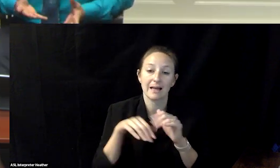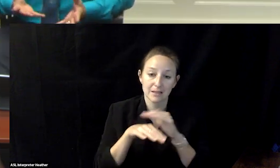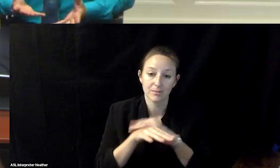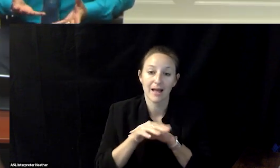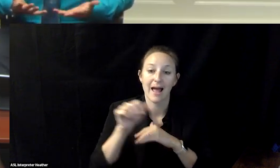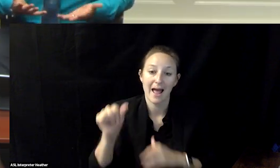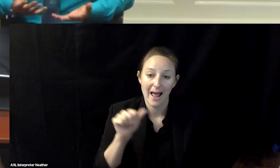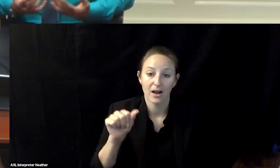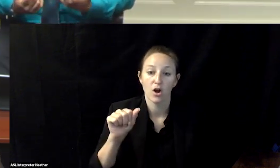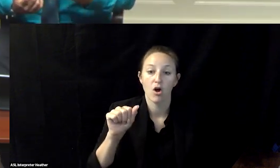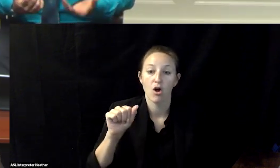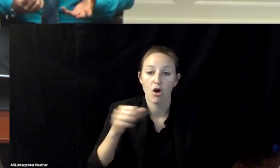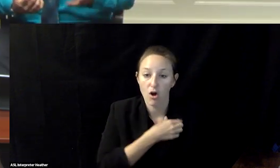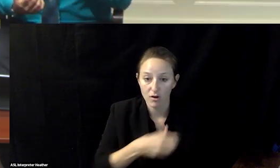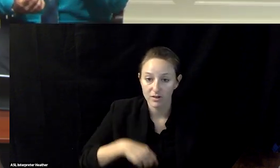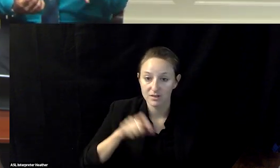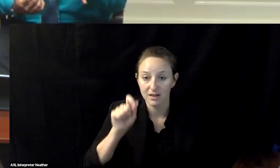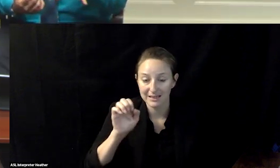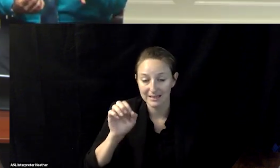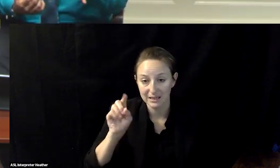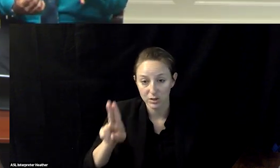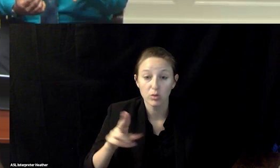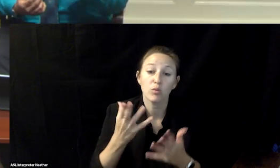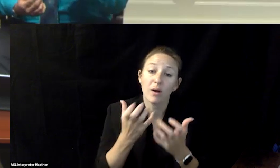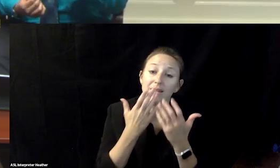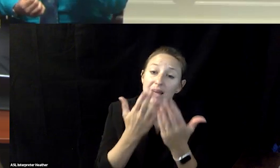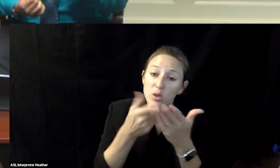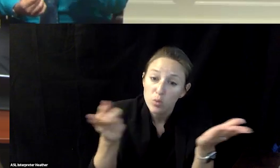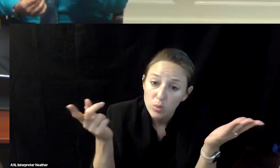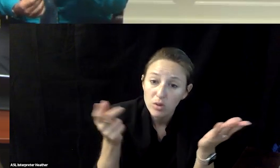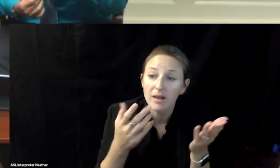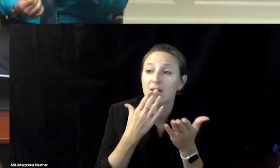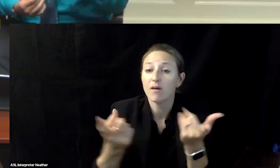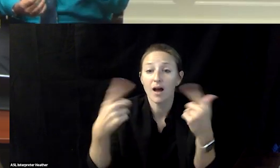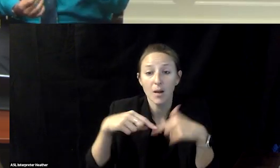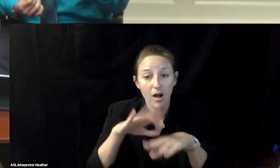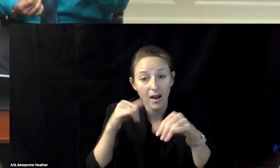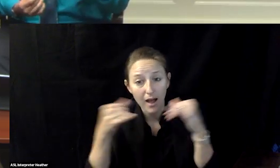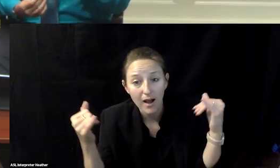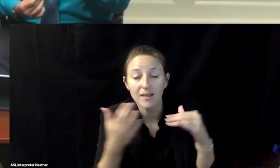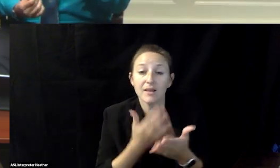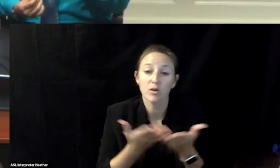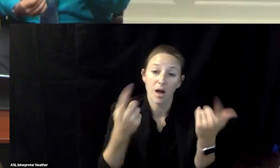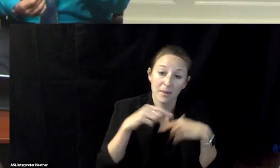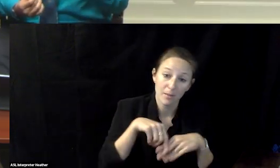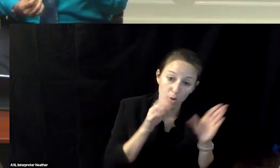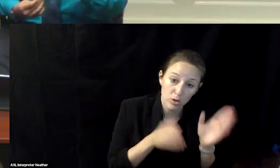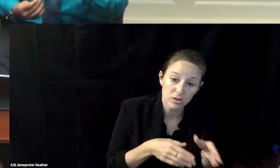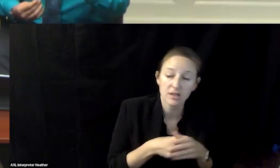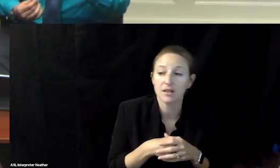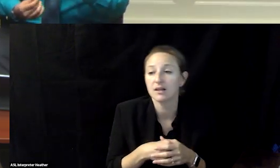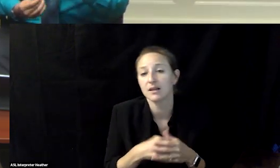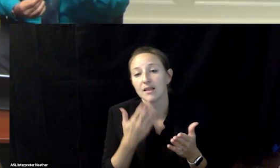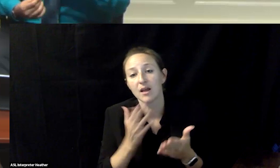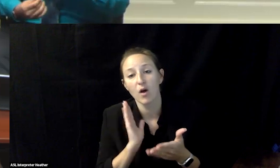And then we want to thank you. Thank you for coming virtually. Thank you for coming in person. Thank you to our moderators. Thanks to Alexis, who